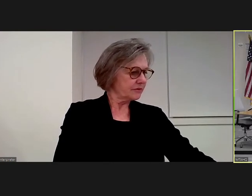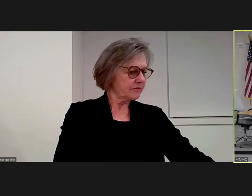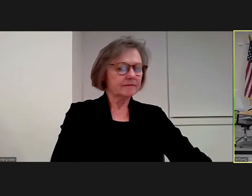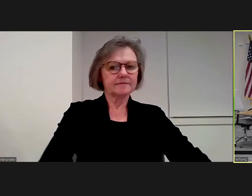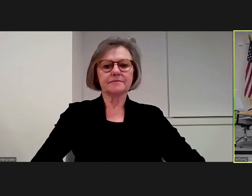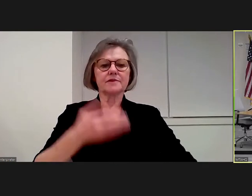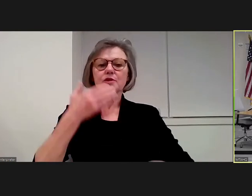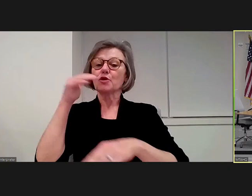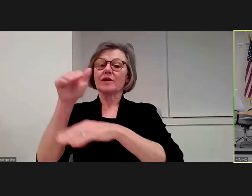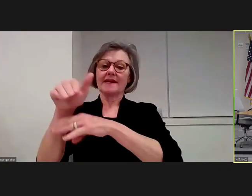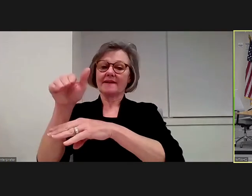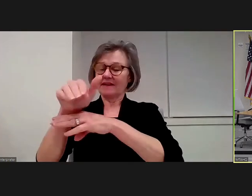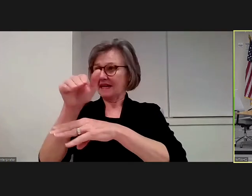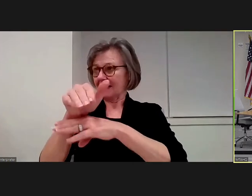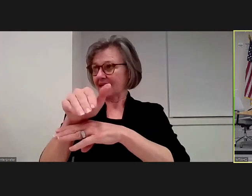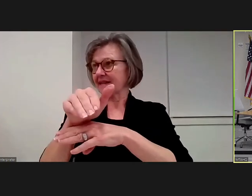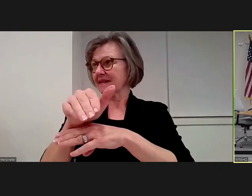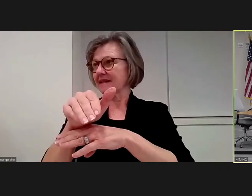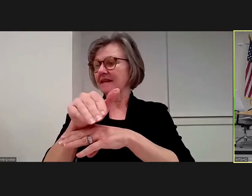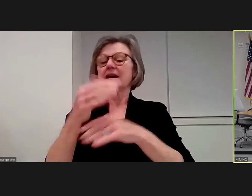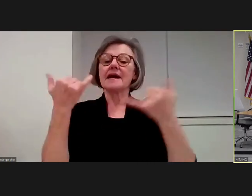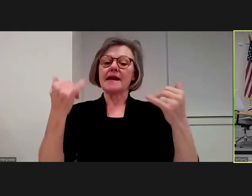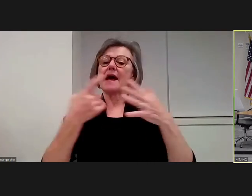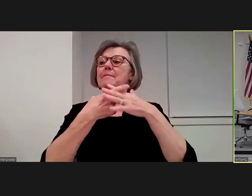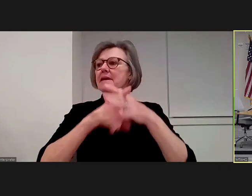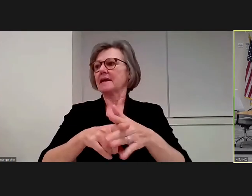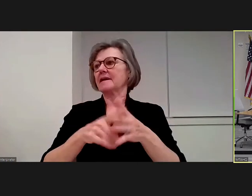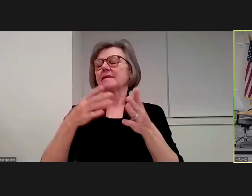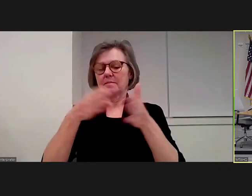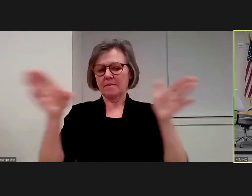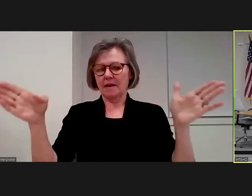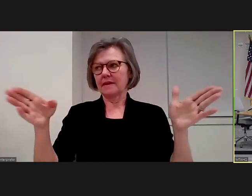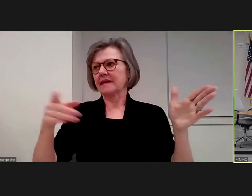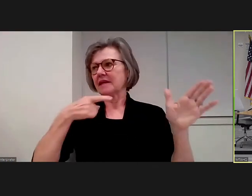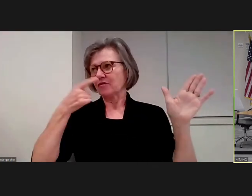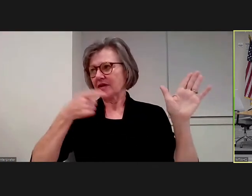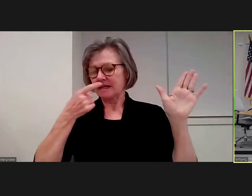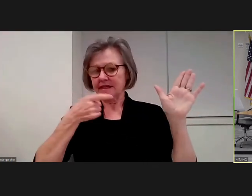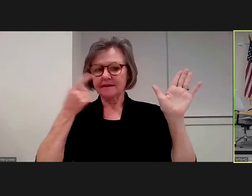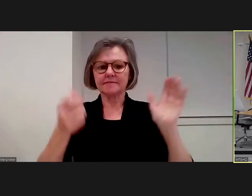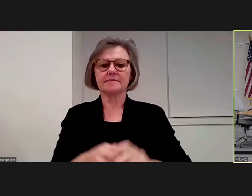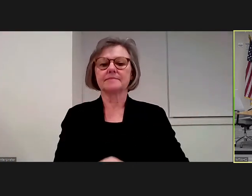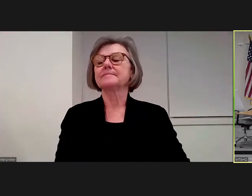Good evening. We will now begin the public hearing.